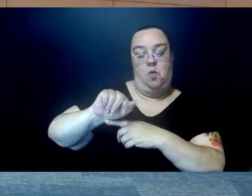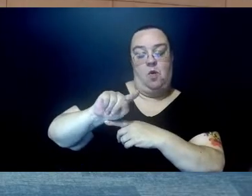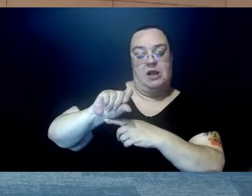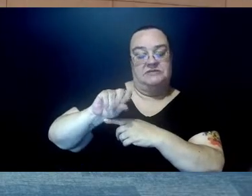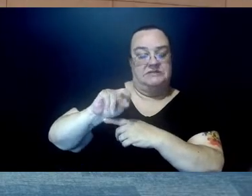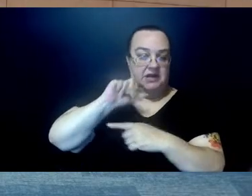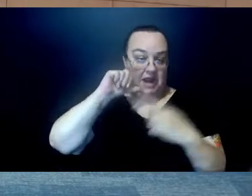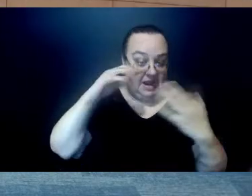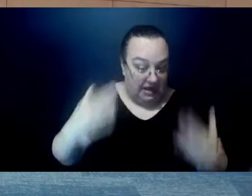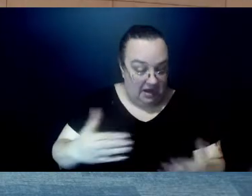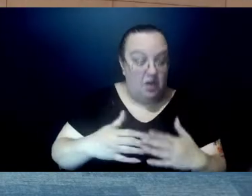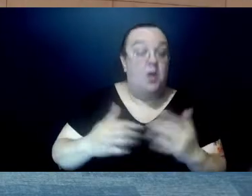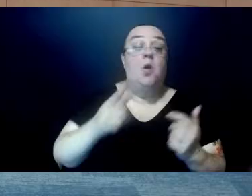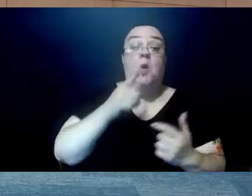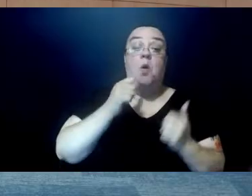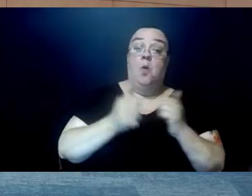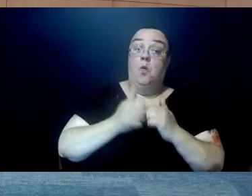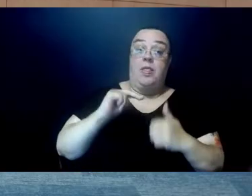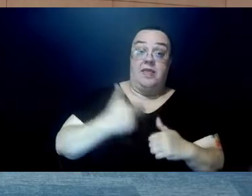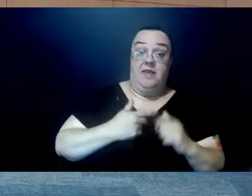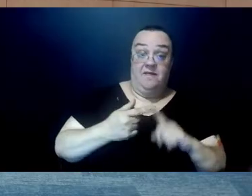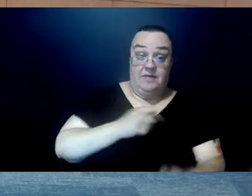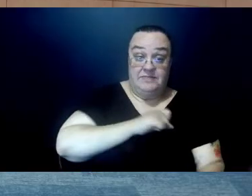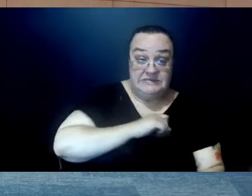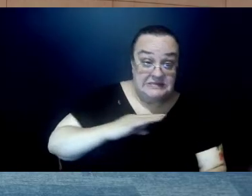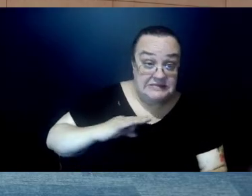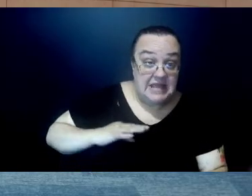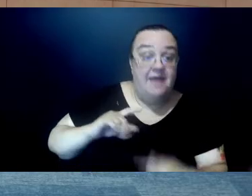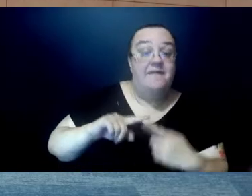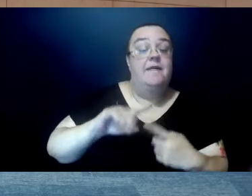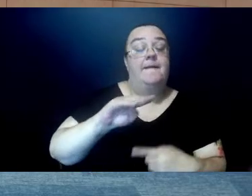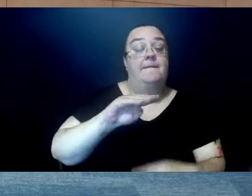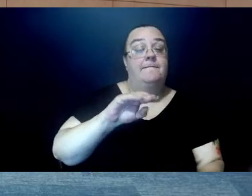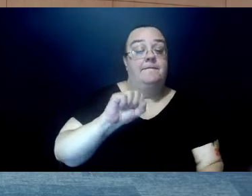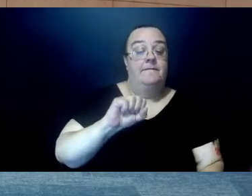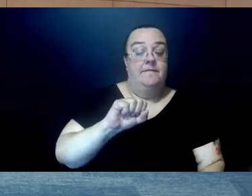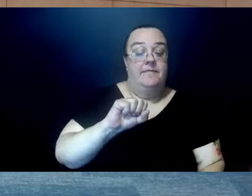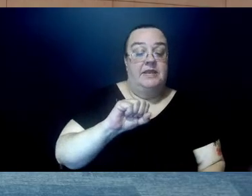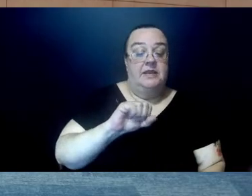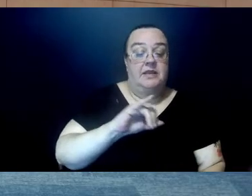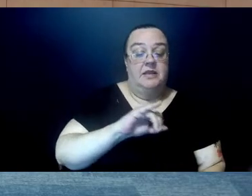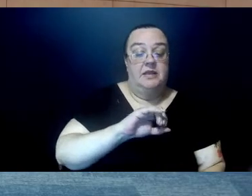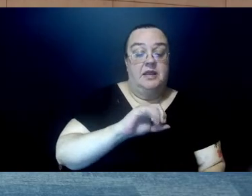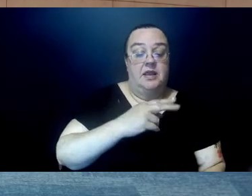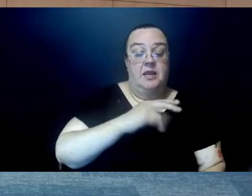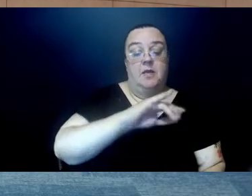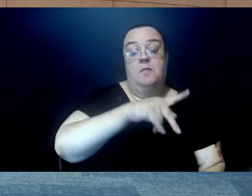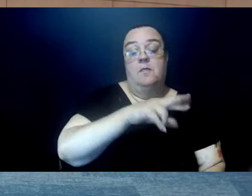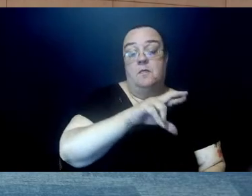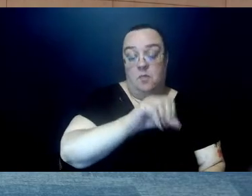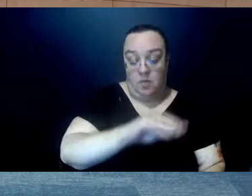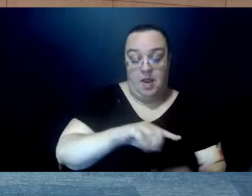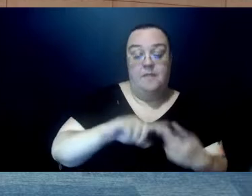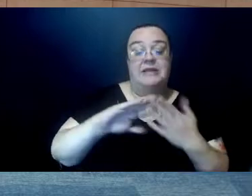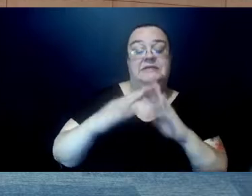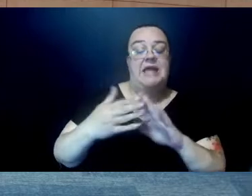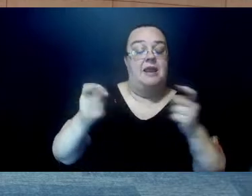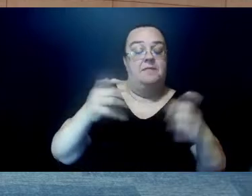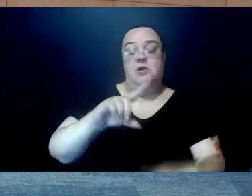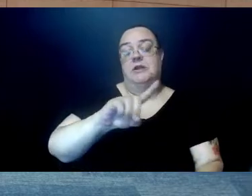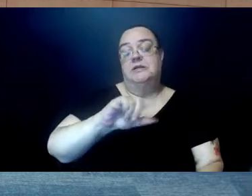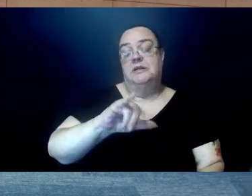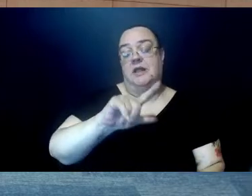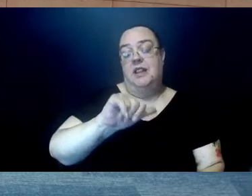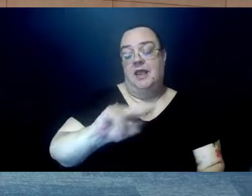Present with us from staff is Ms. Aja Pram, Town Administrator Delane Galloway, Police